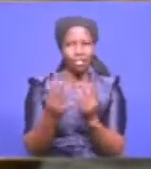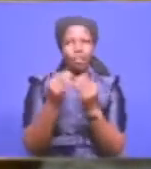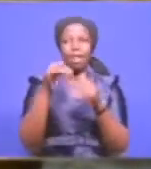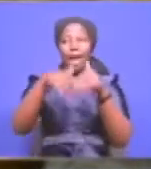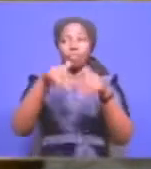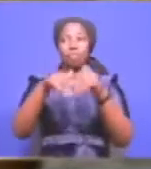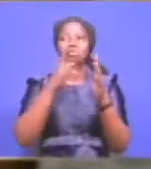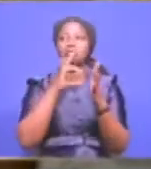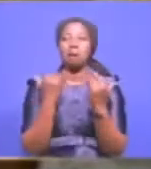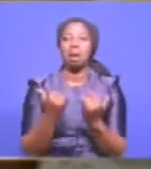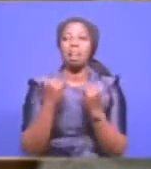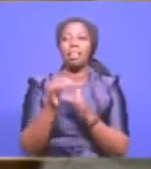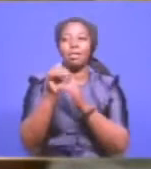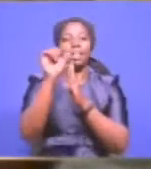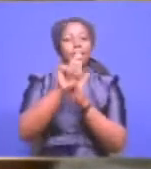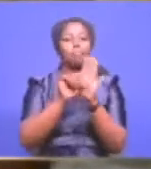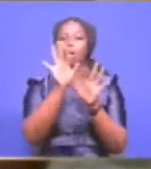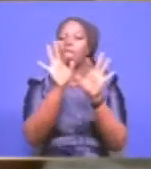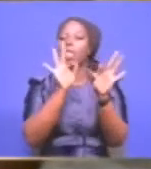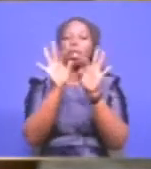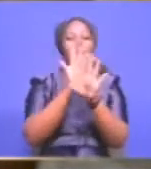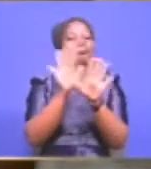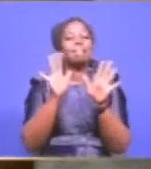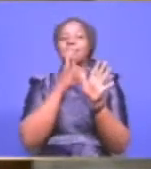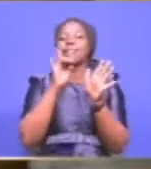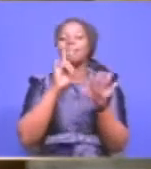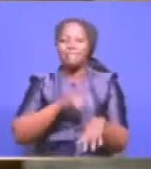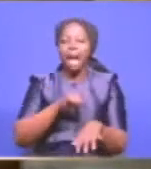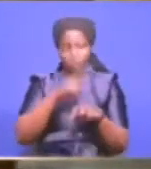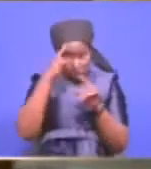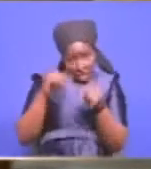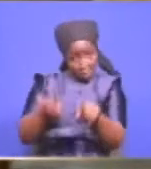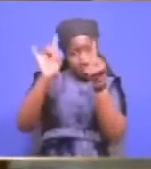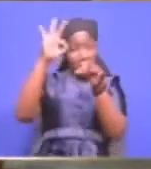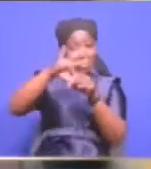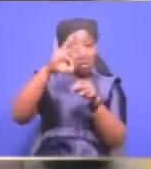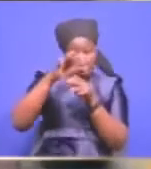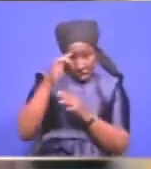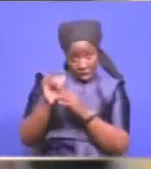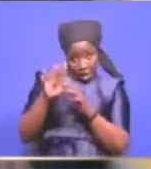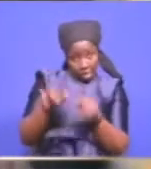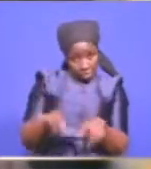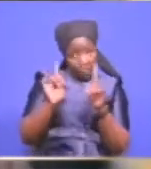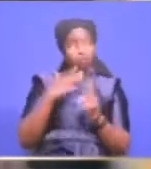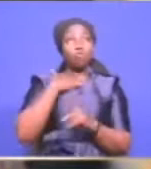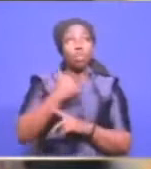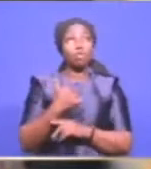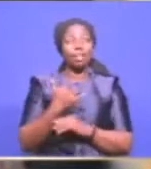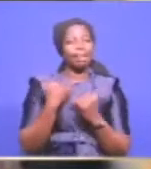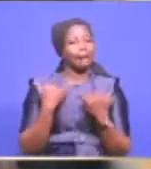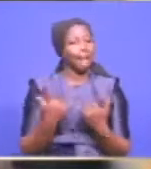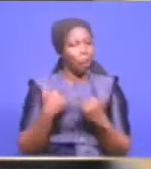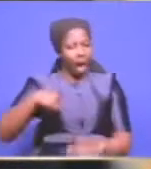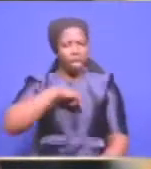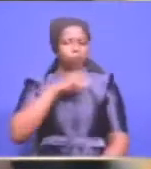current leadership was handpicked, noting that it is time for them to elect the leaders they want. But we are saddened because